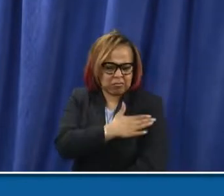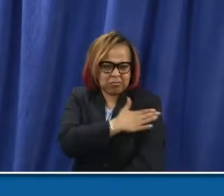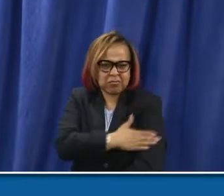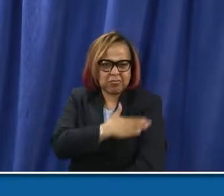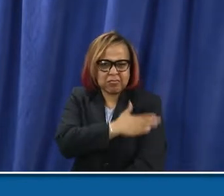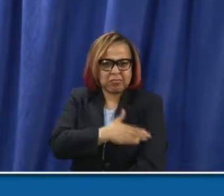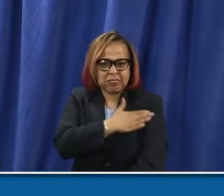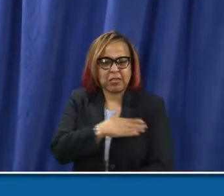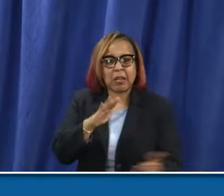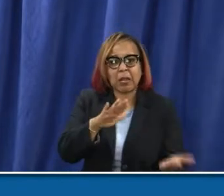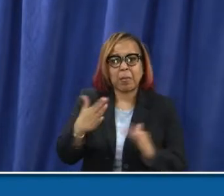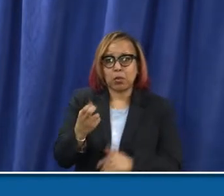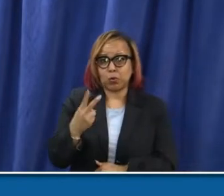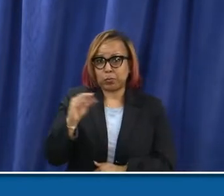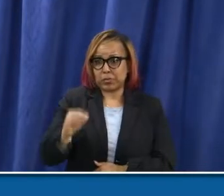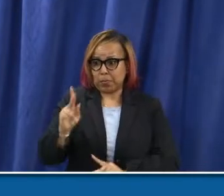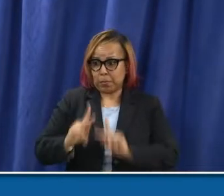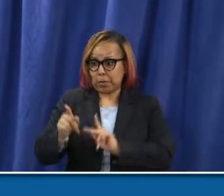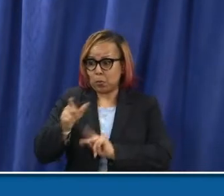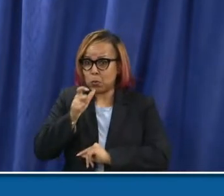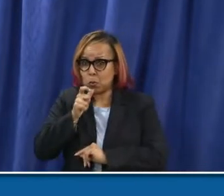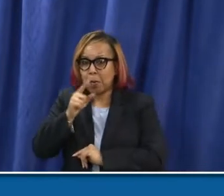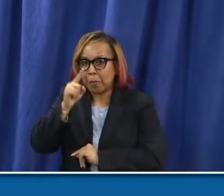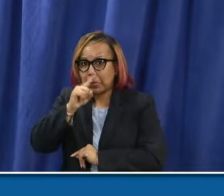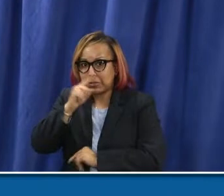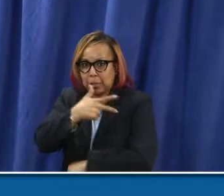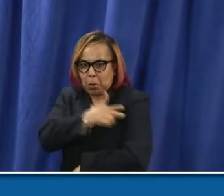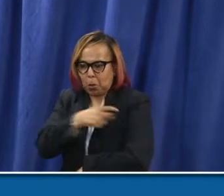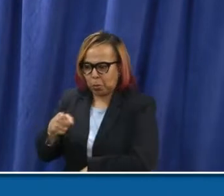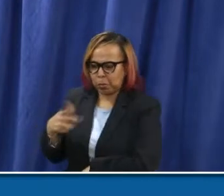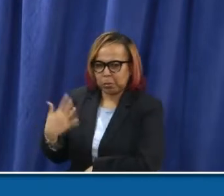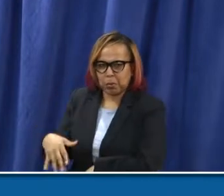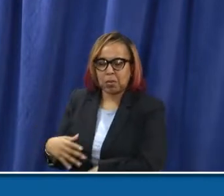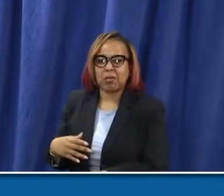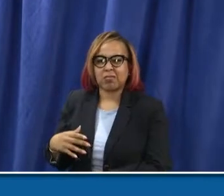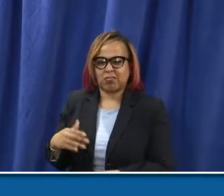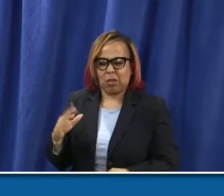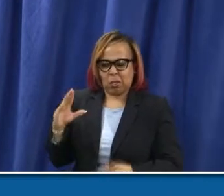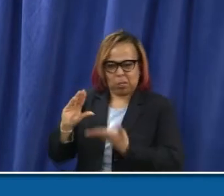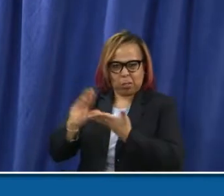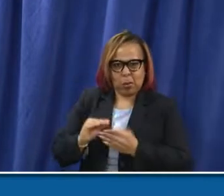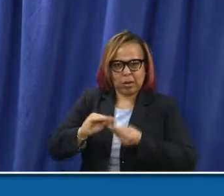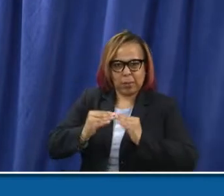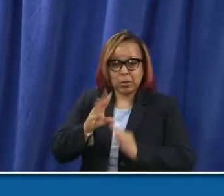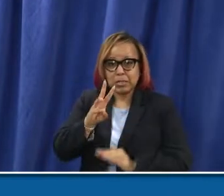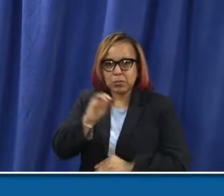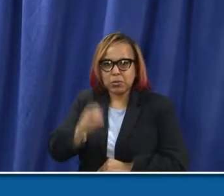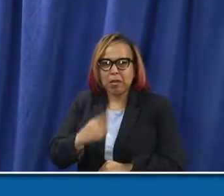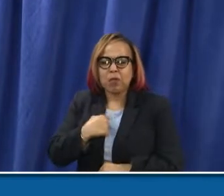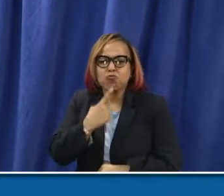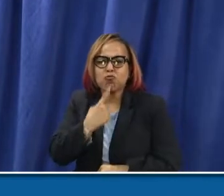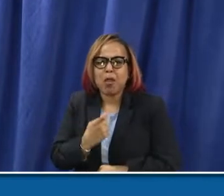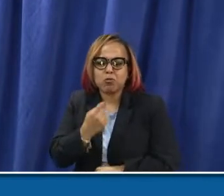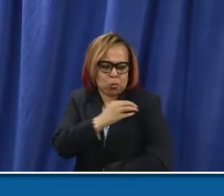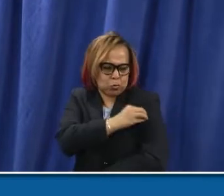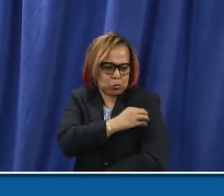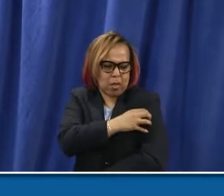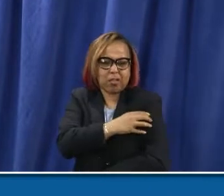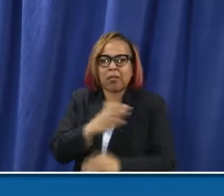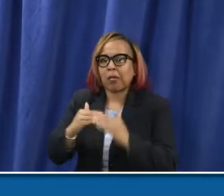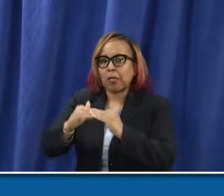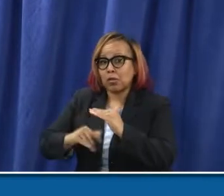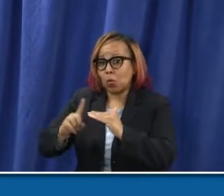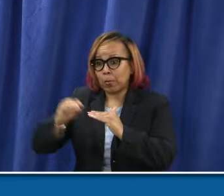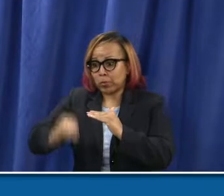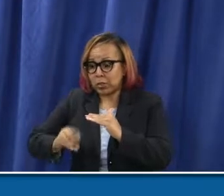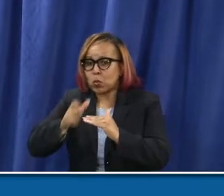site, compared to 12% of the people who got the placebo. A much lower number, 6%, had some redness or swelling, compared to less than